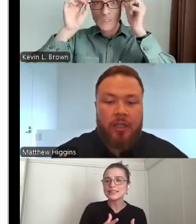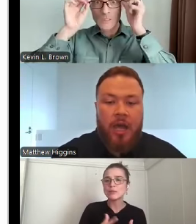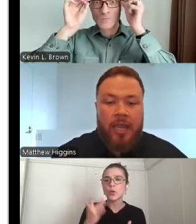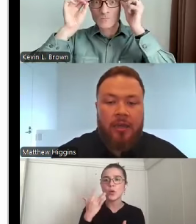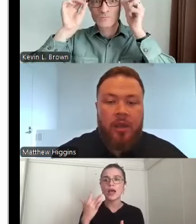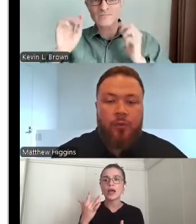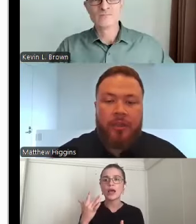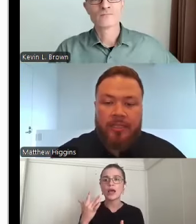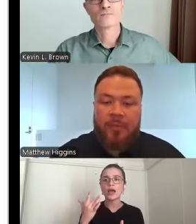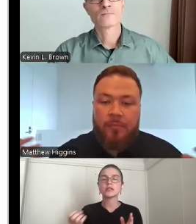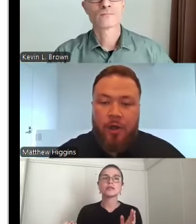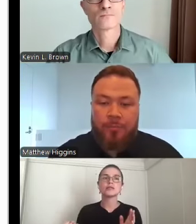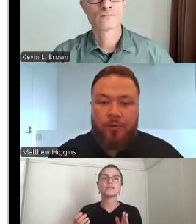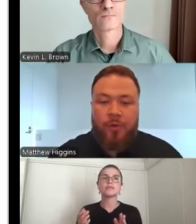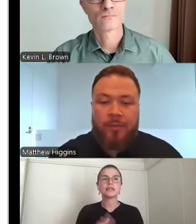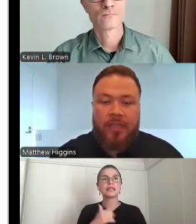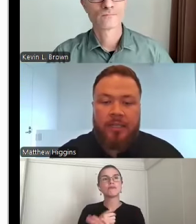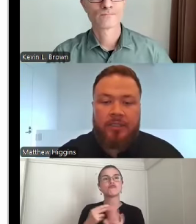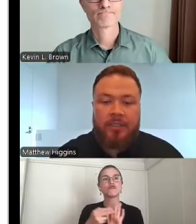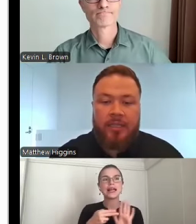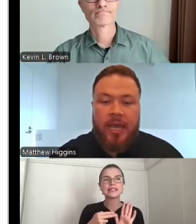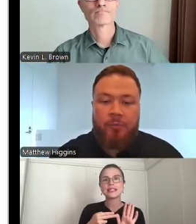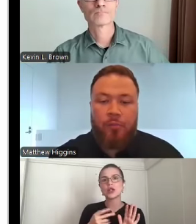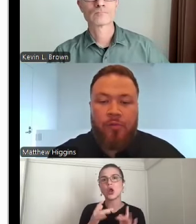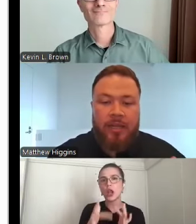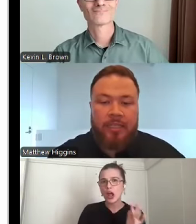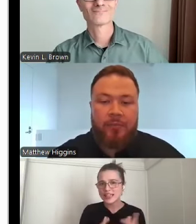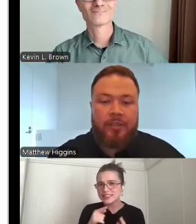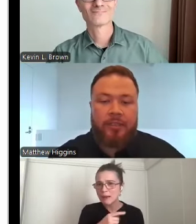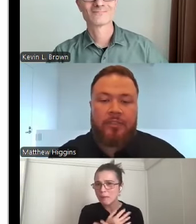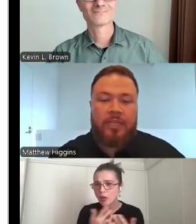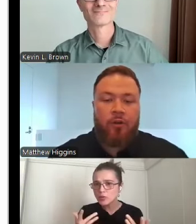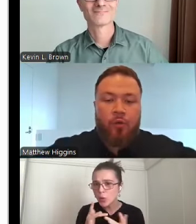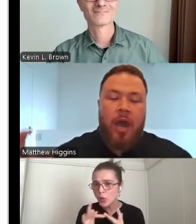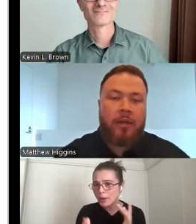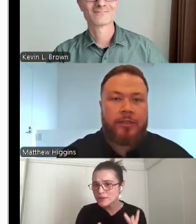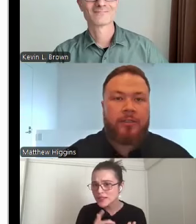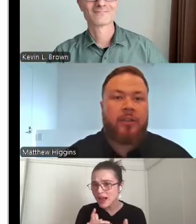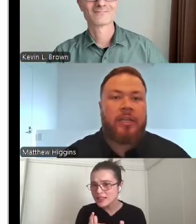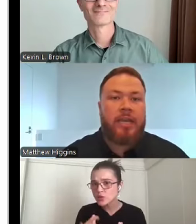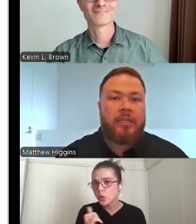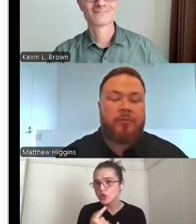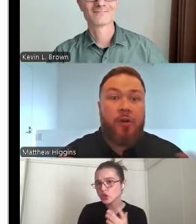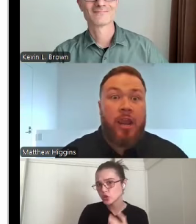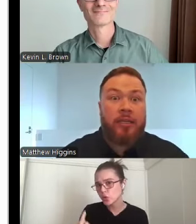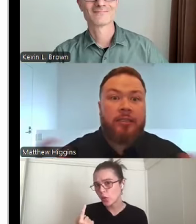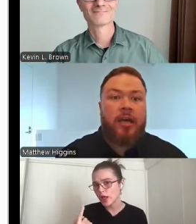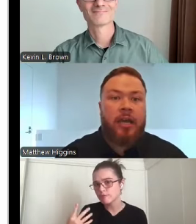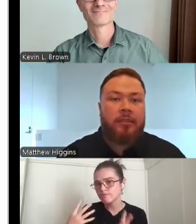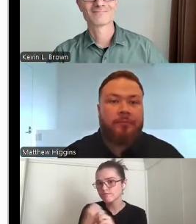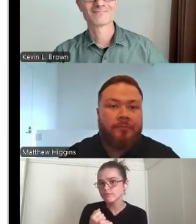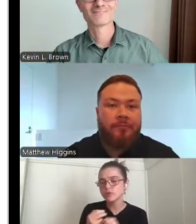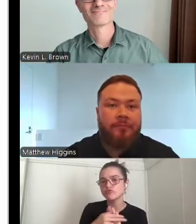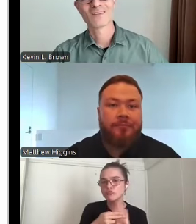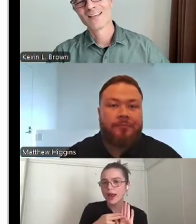branding online, would this be multiple websites or branding per skill set, or one consolidated brand and